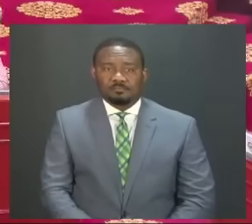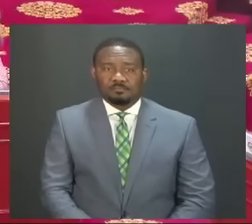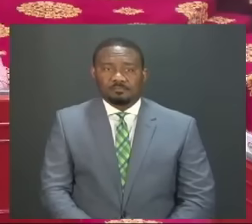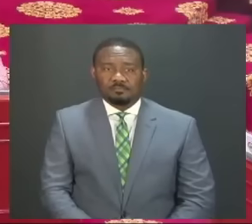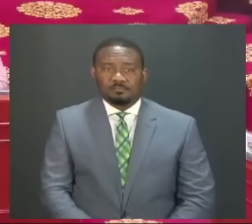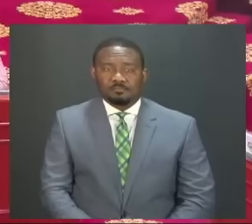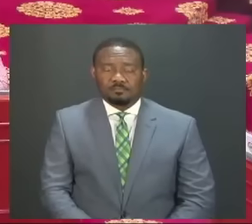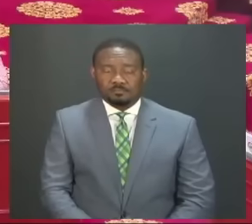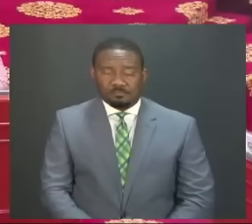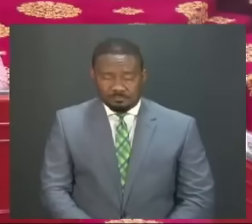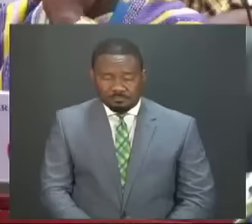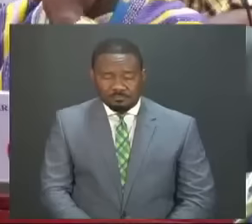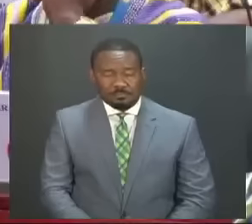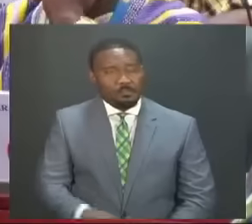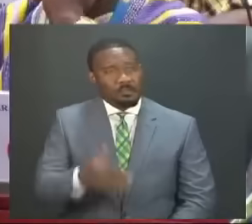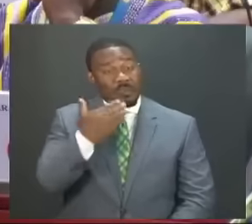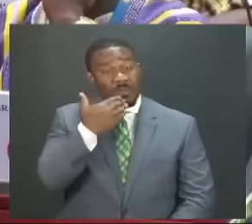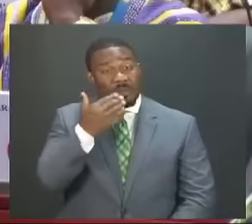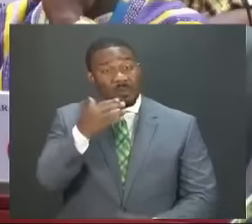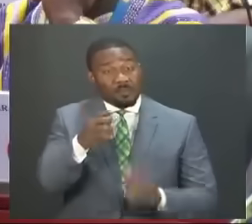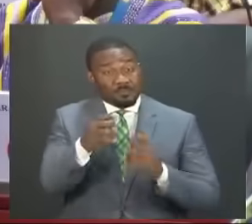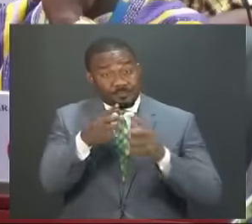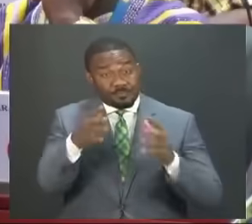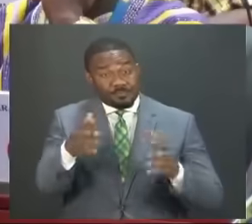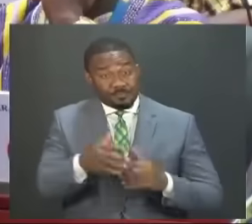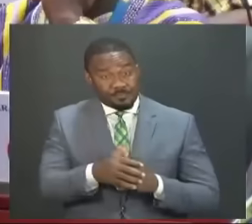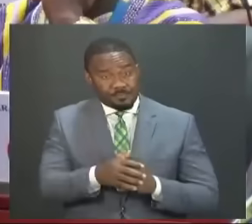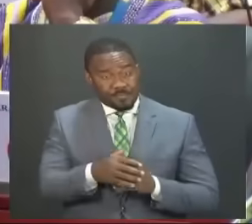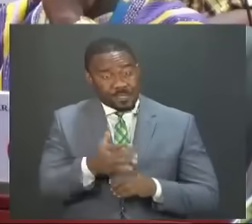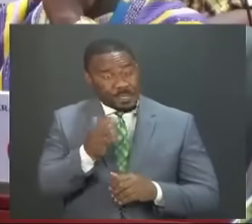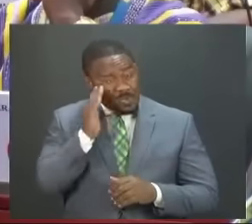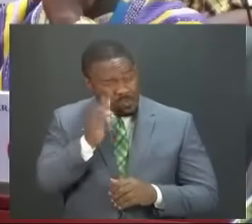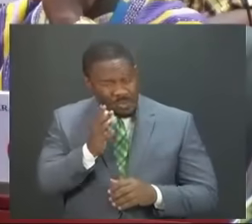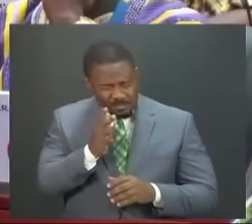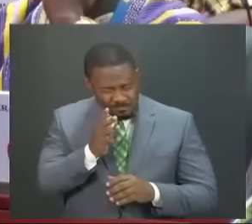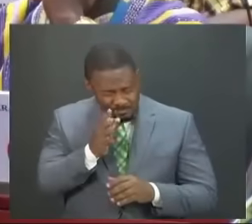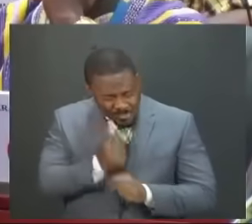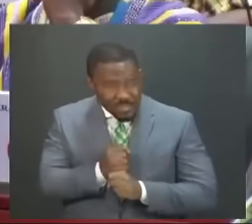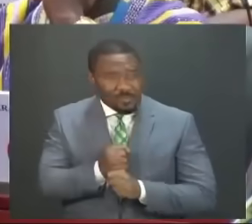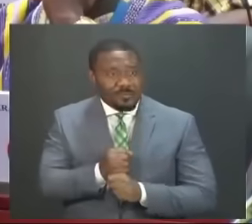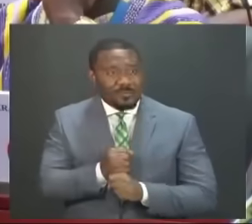Speaker, thank you very much. Speaker, I'll be very brief. One,